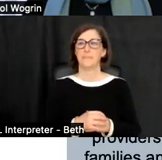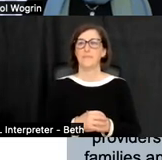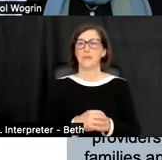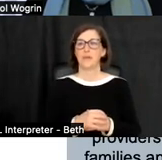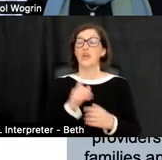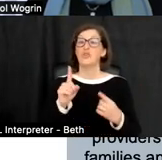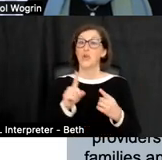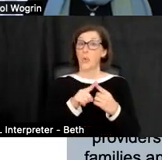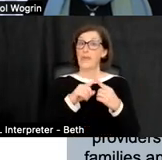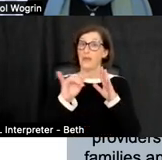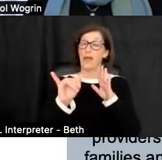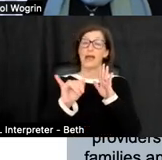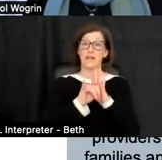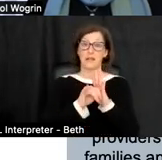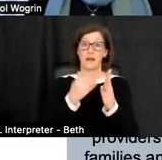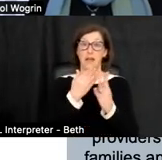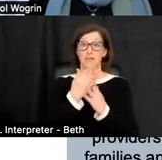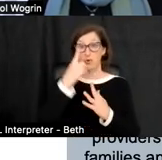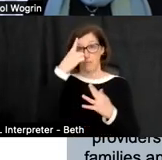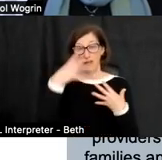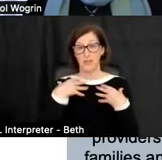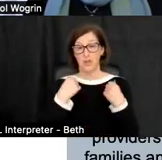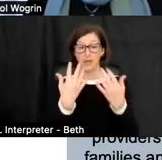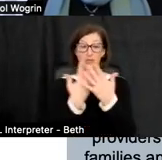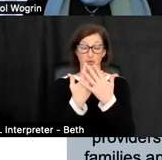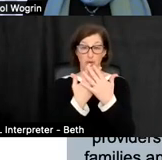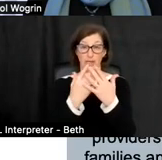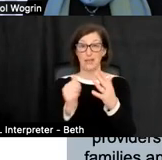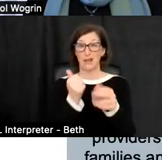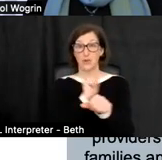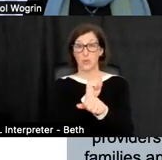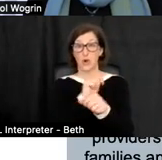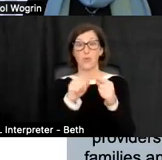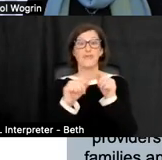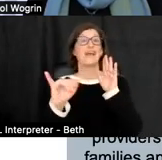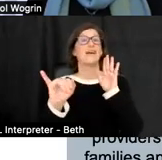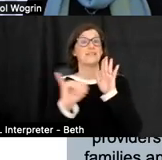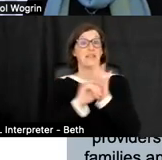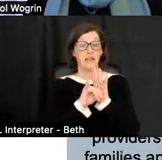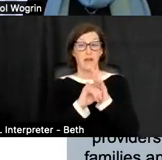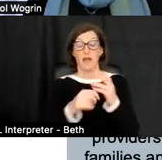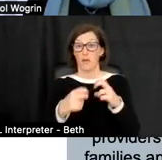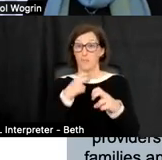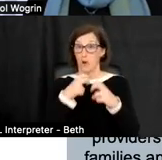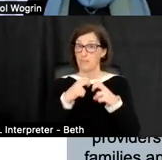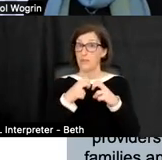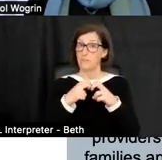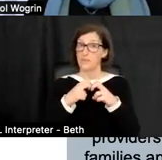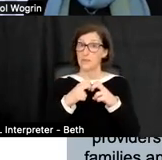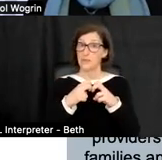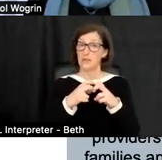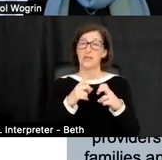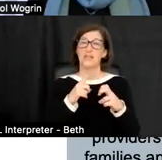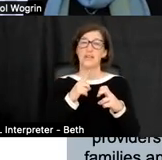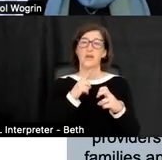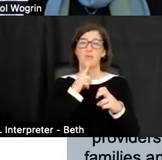they identify through their mental health screenings and their other work, when they identify problems that are, really putting a